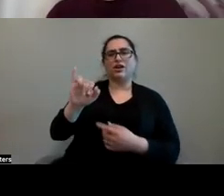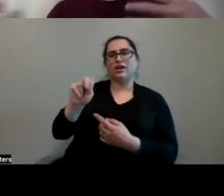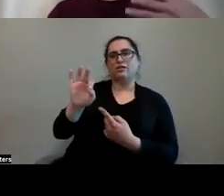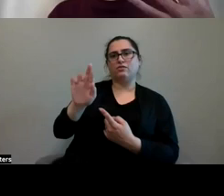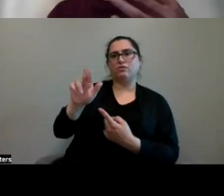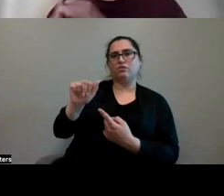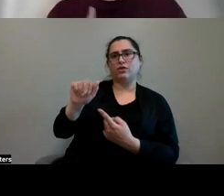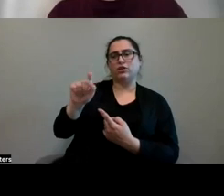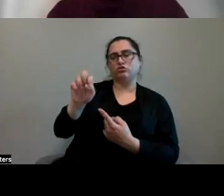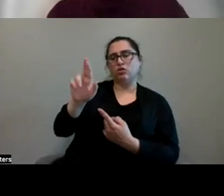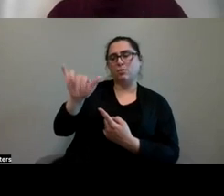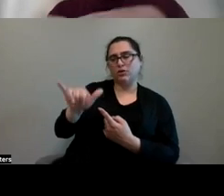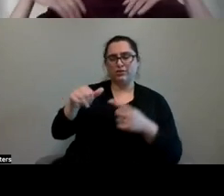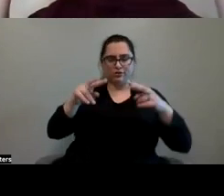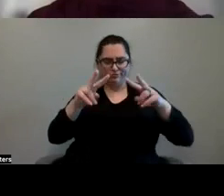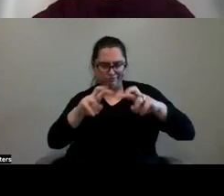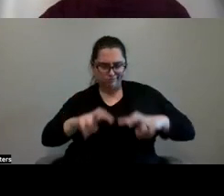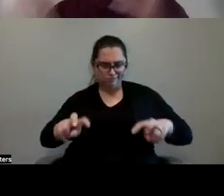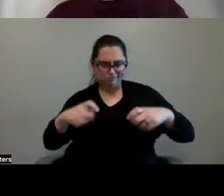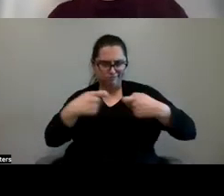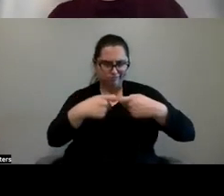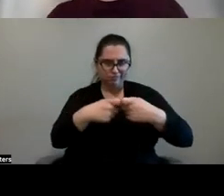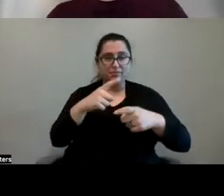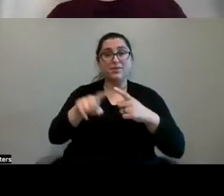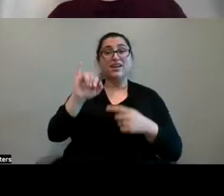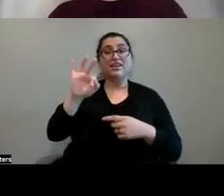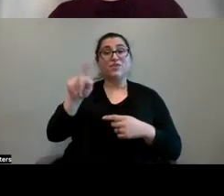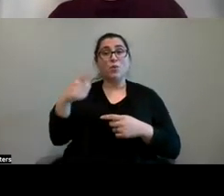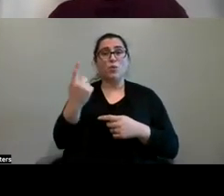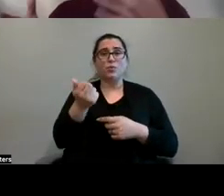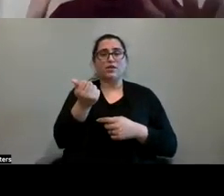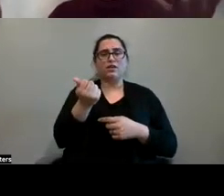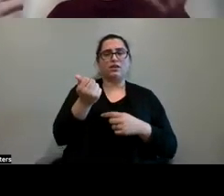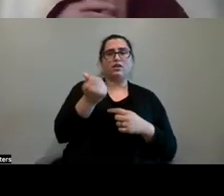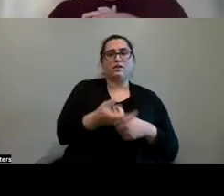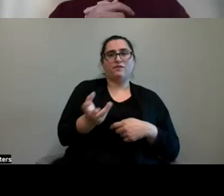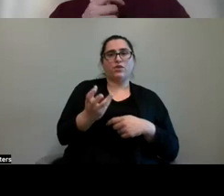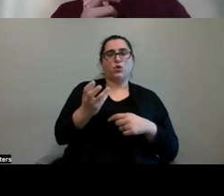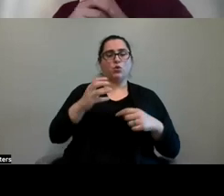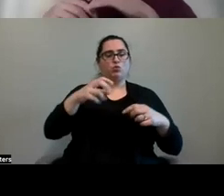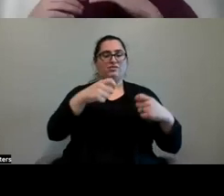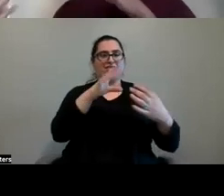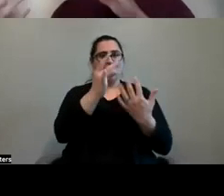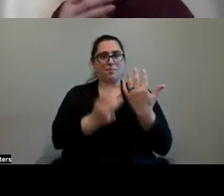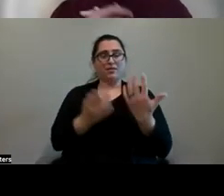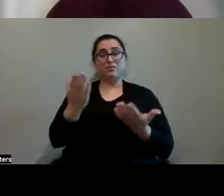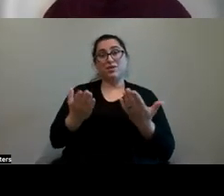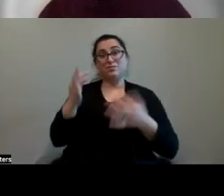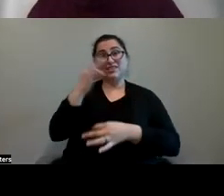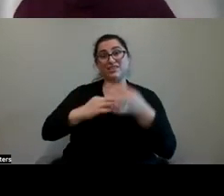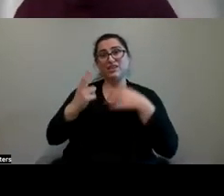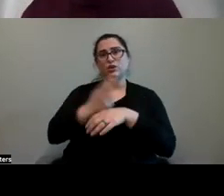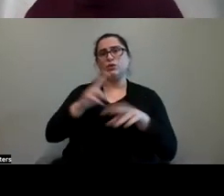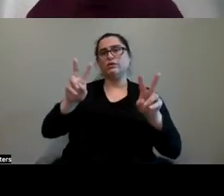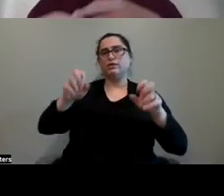to 20 variants in total, then maybe you can proceed to something more resource intensive, like live virus neutralization. And there's actually someone